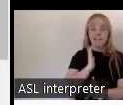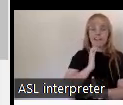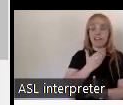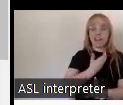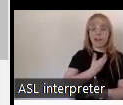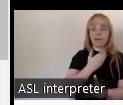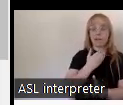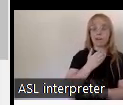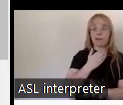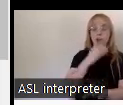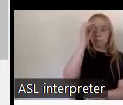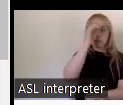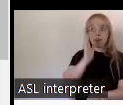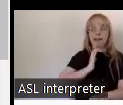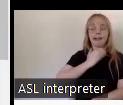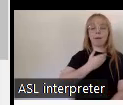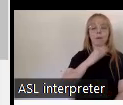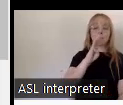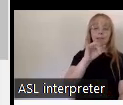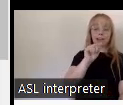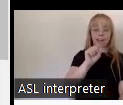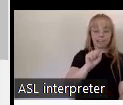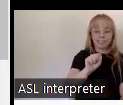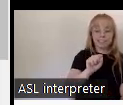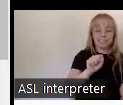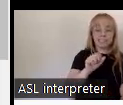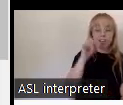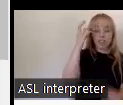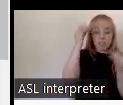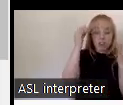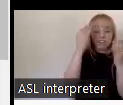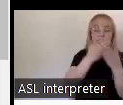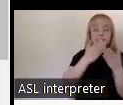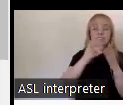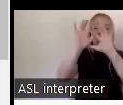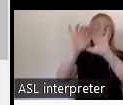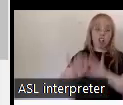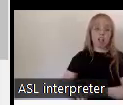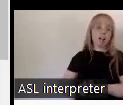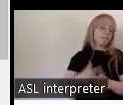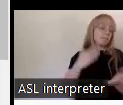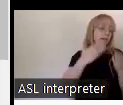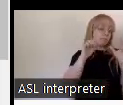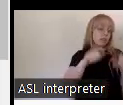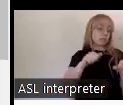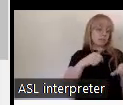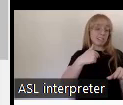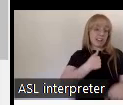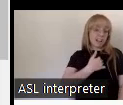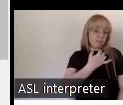entirely our biases, our thoughts of things, because there's a possibility we have things